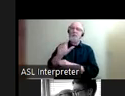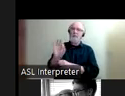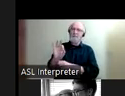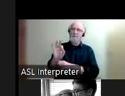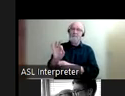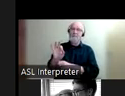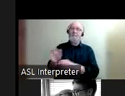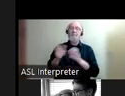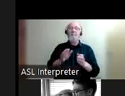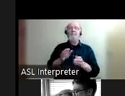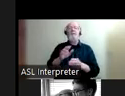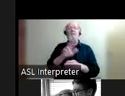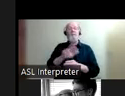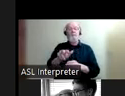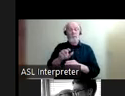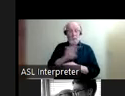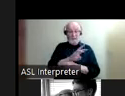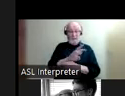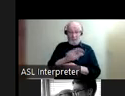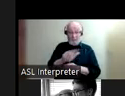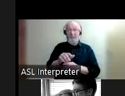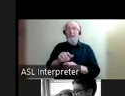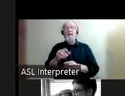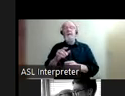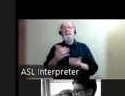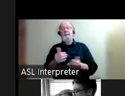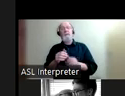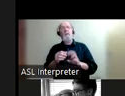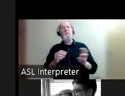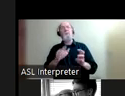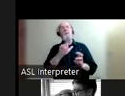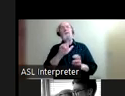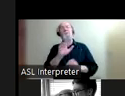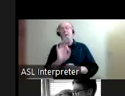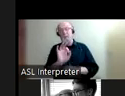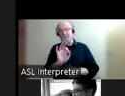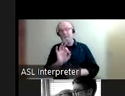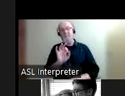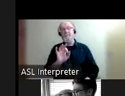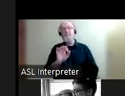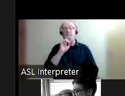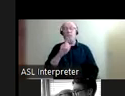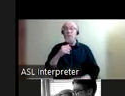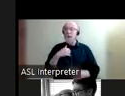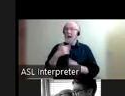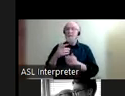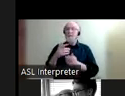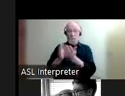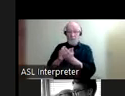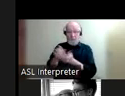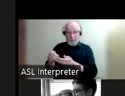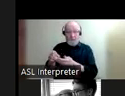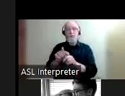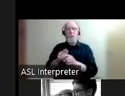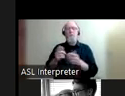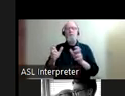33 in Western, and 29 here in Western as well. We offer print and digital collections, as well as physical